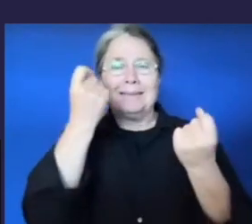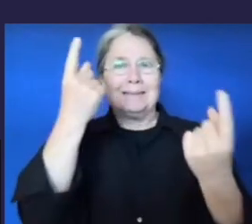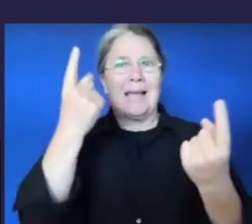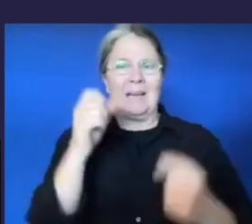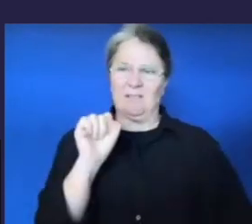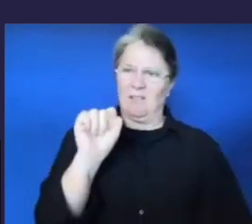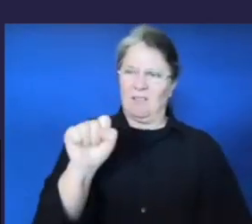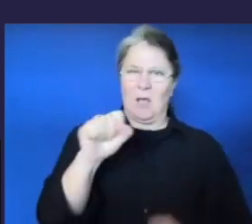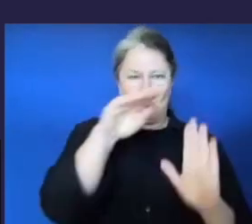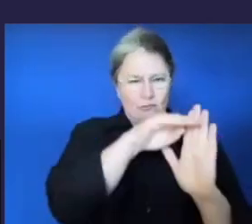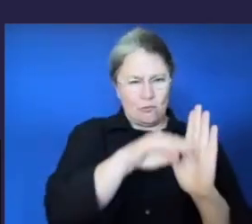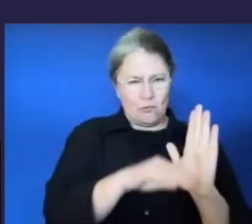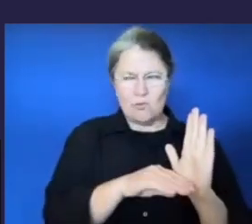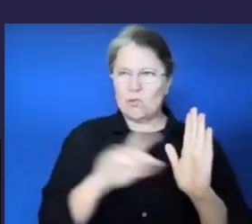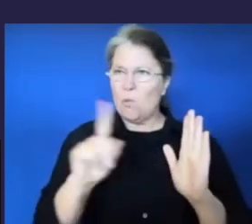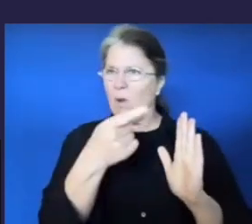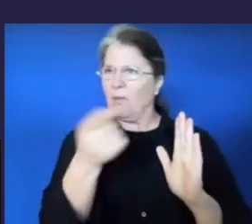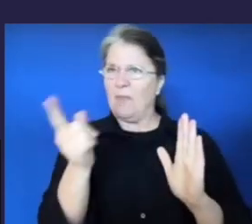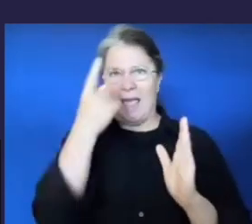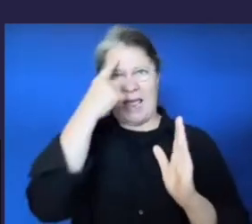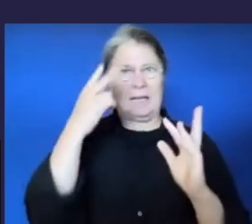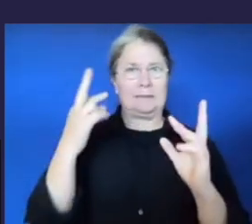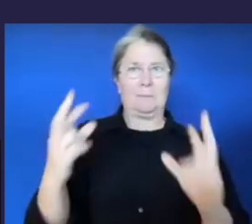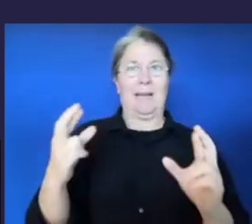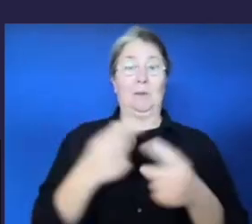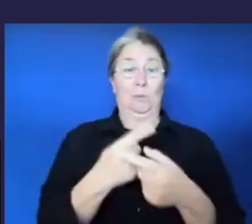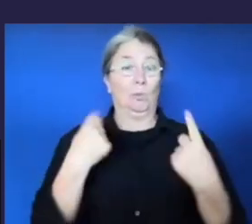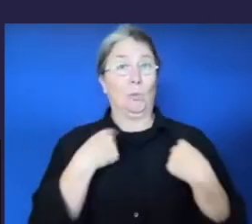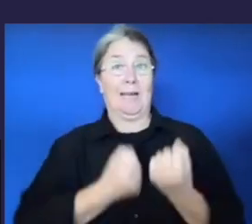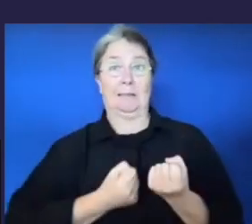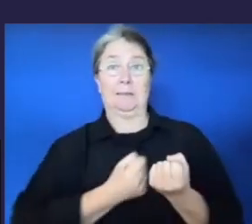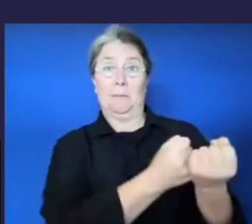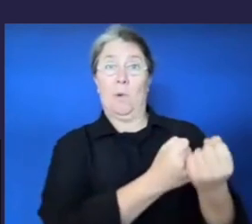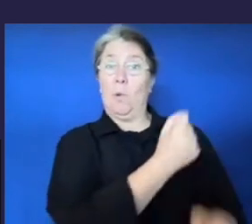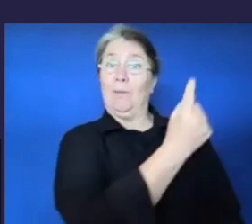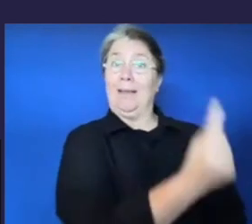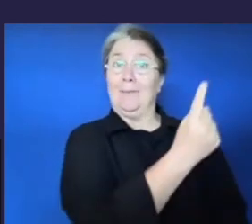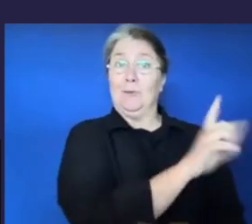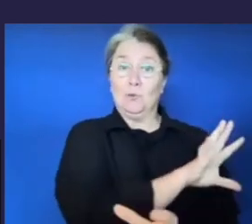the individual to participate in its culture. Here are some examples.